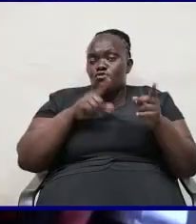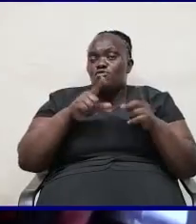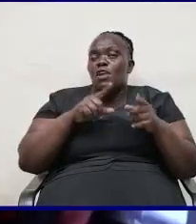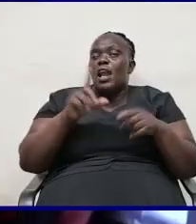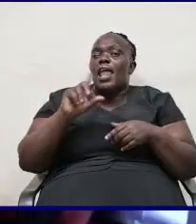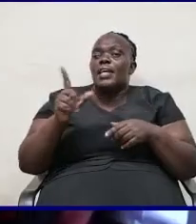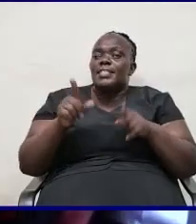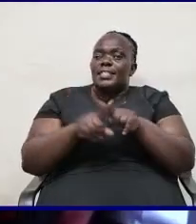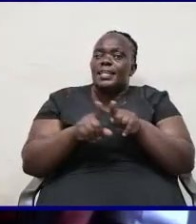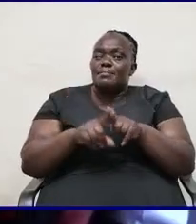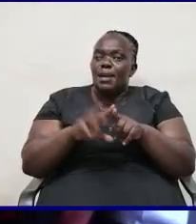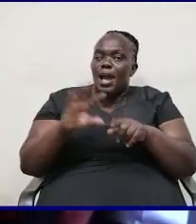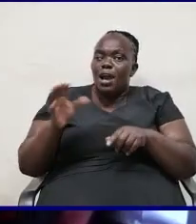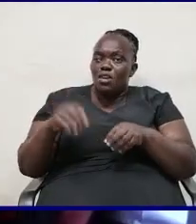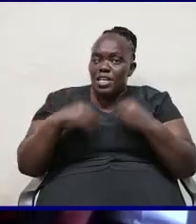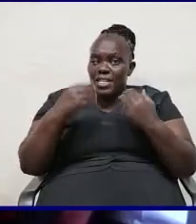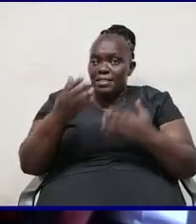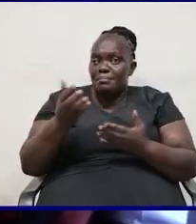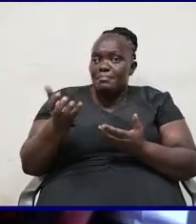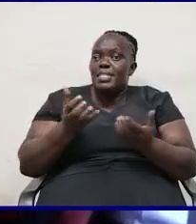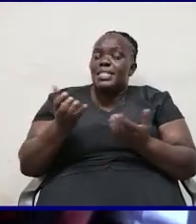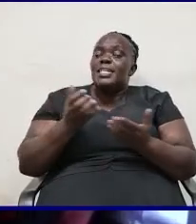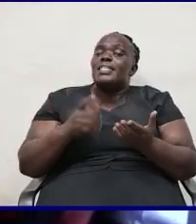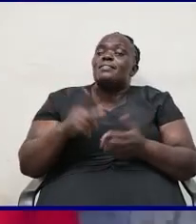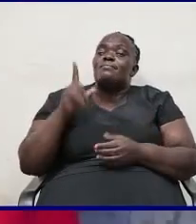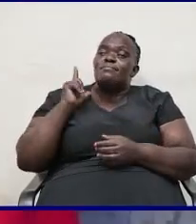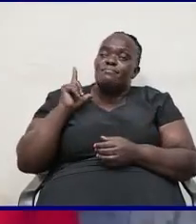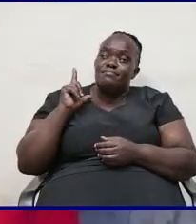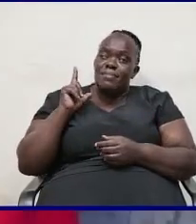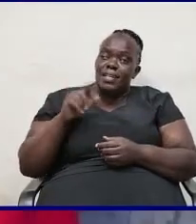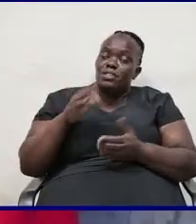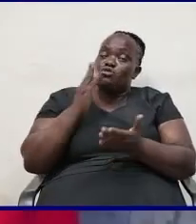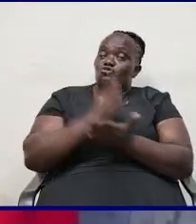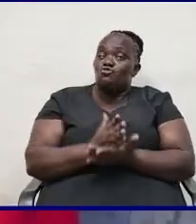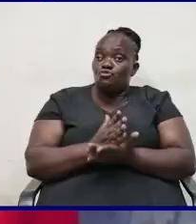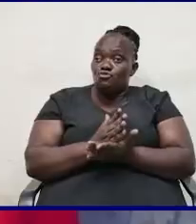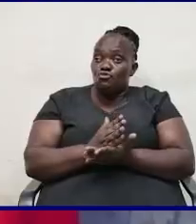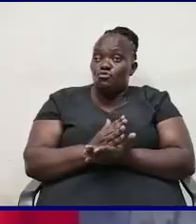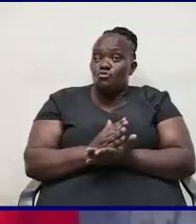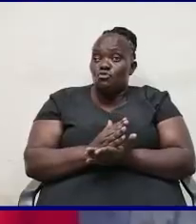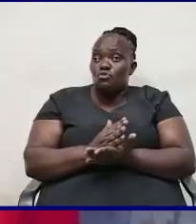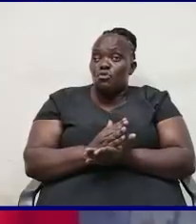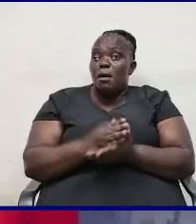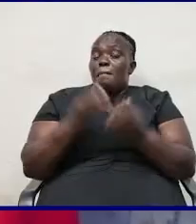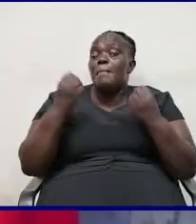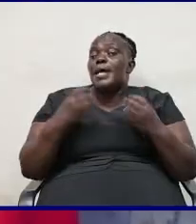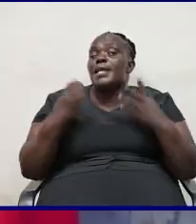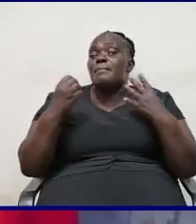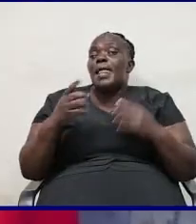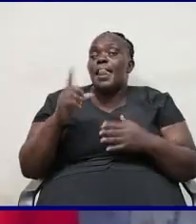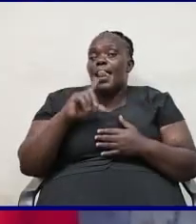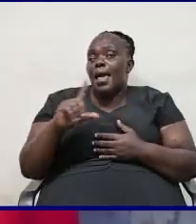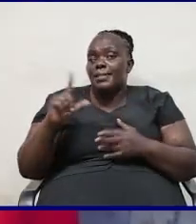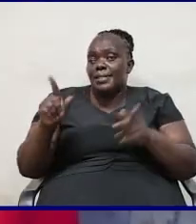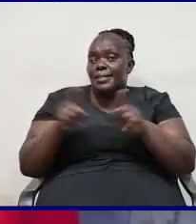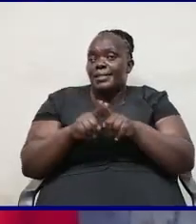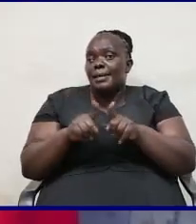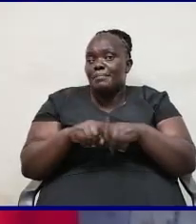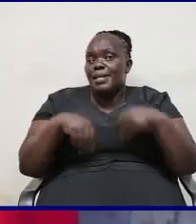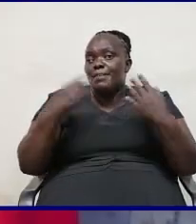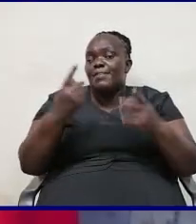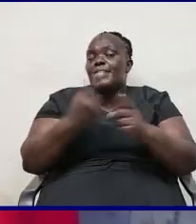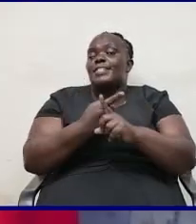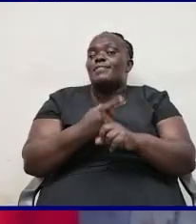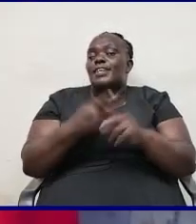tourism license, while the counties give the business permits and so on. So it is true that there are many licenses that are being given